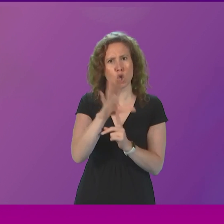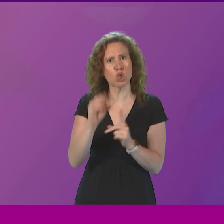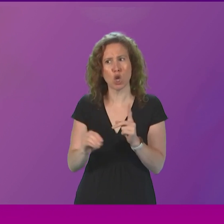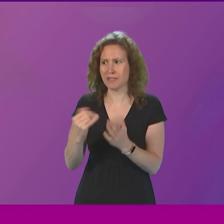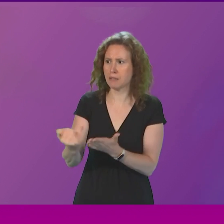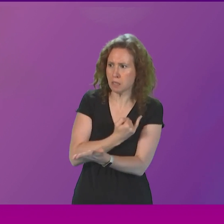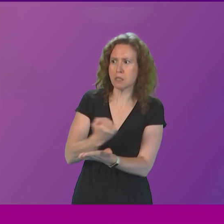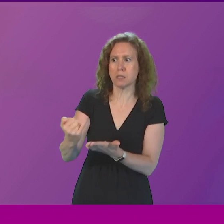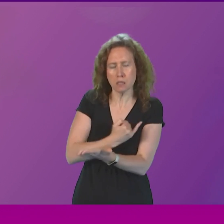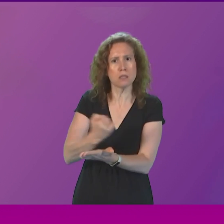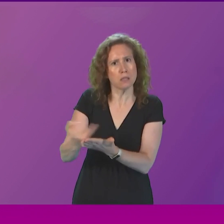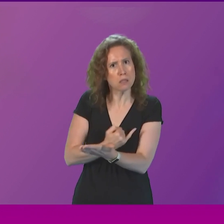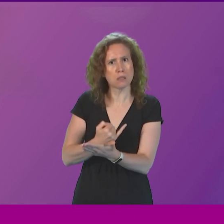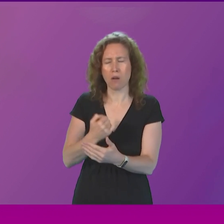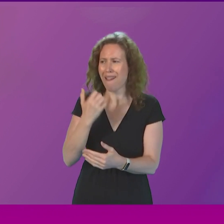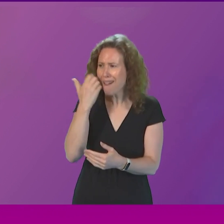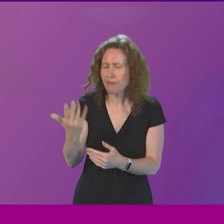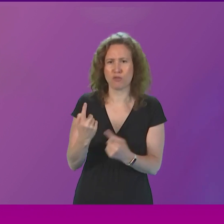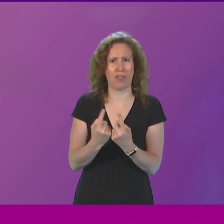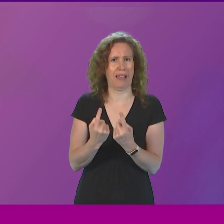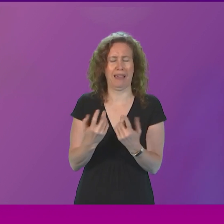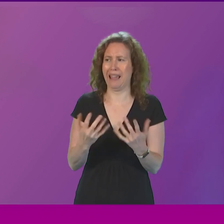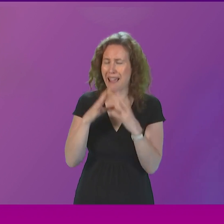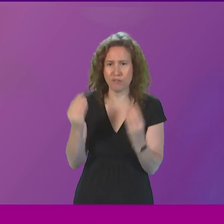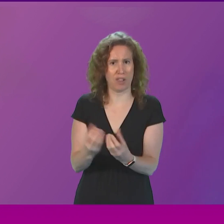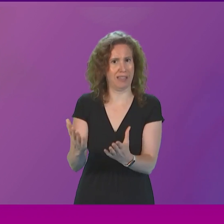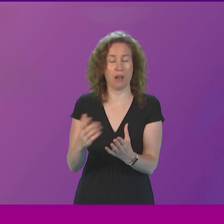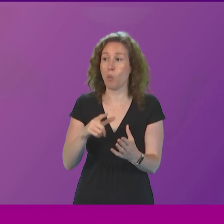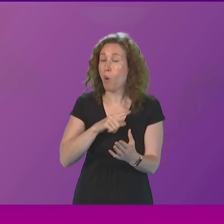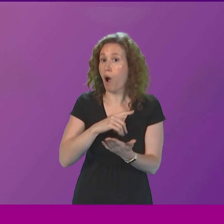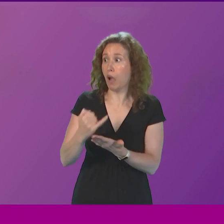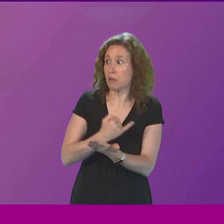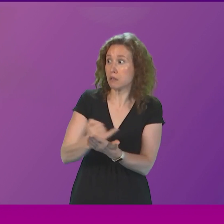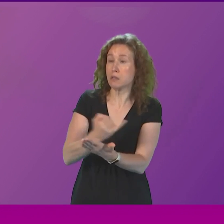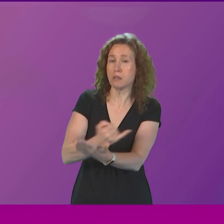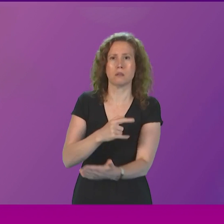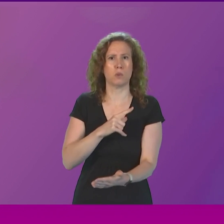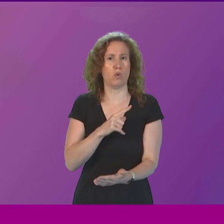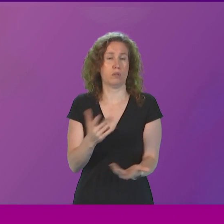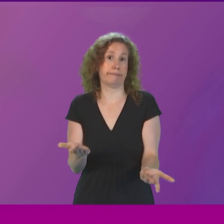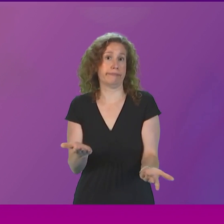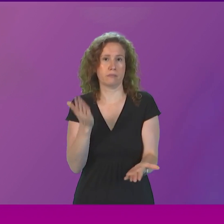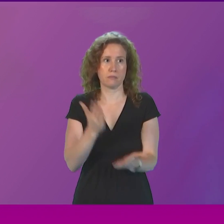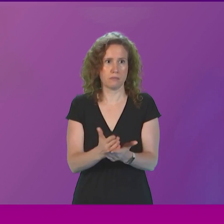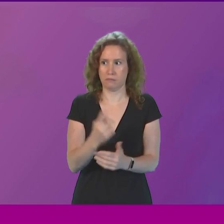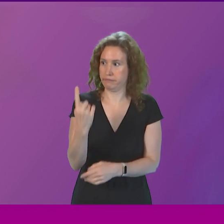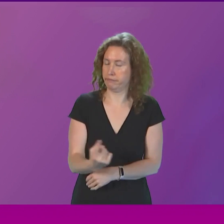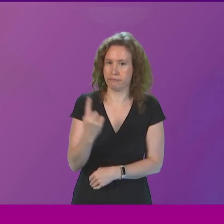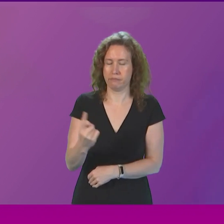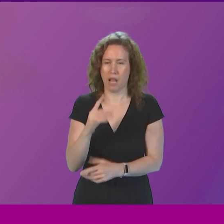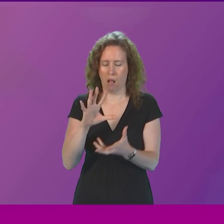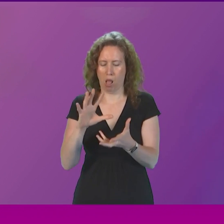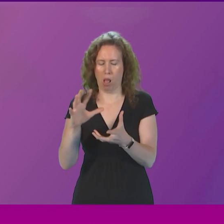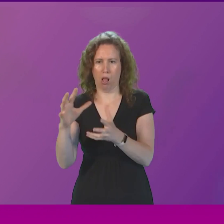They oppose every single measure. And why do they oppose every single measure? Because, frankly, presiding officer, they are morphing